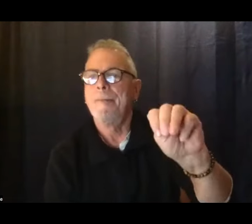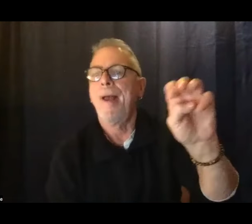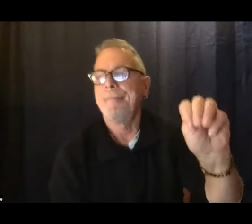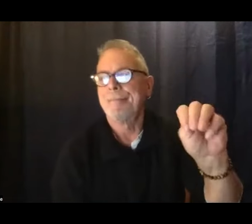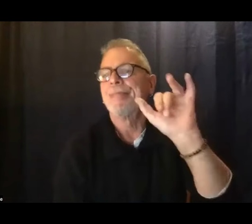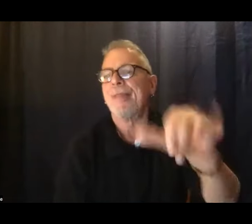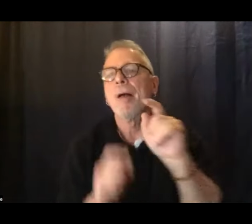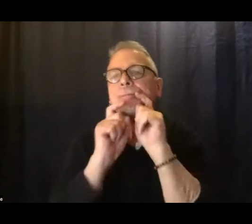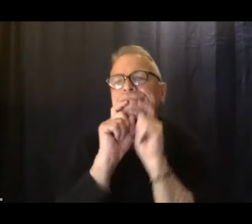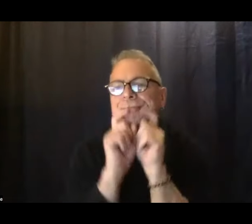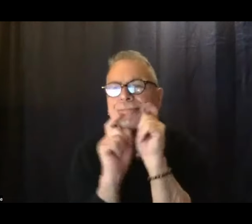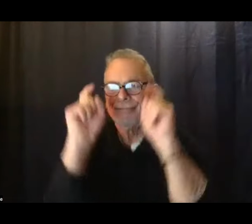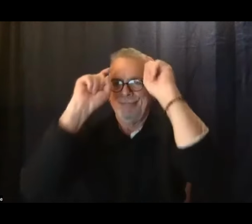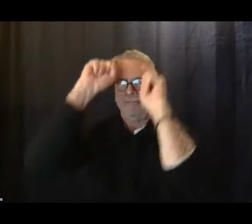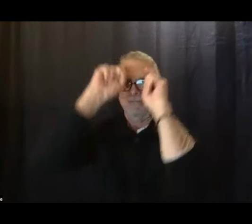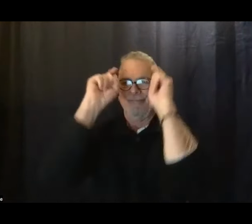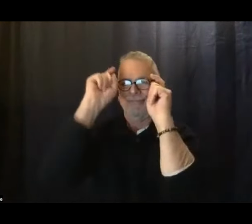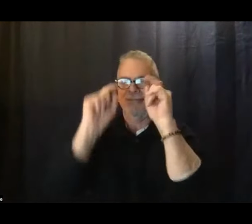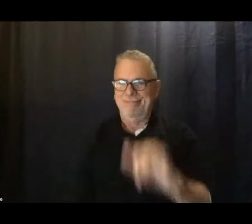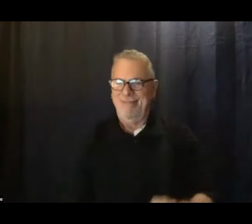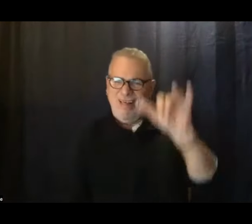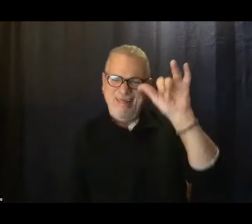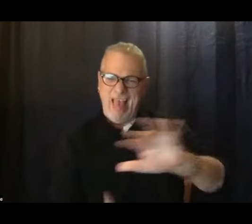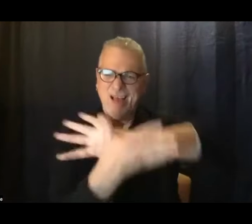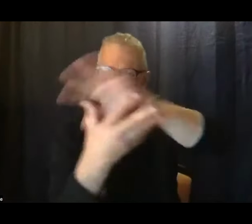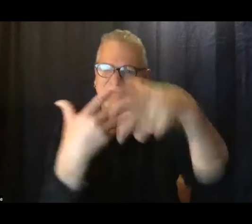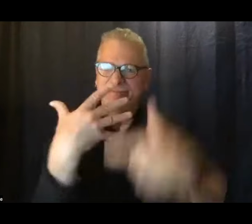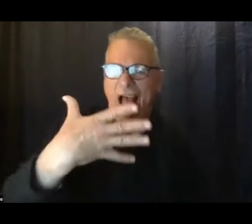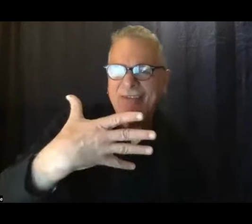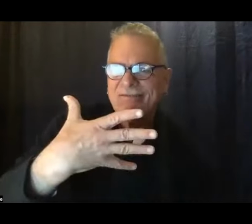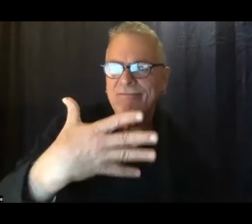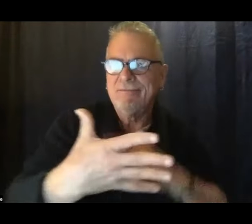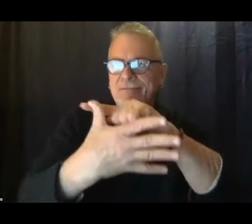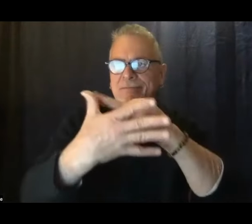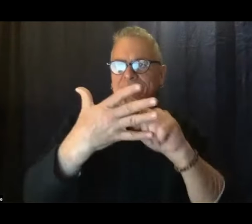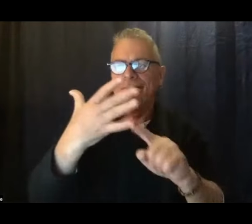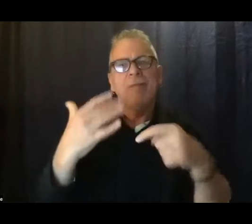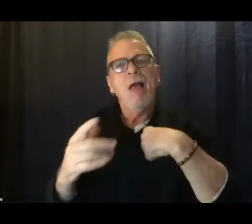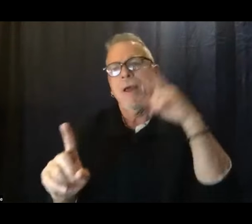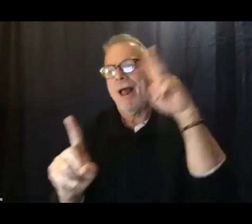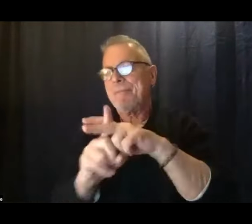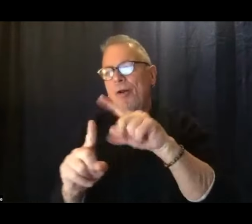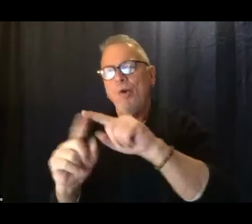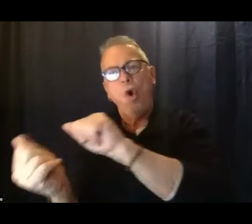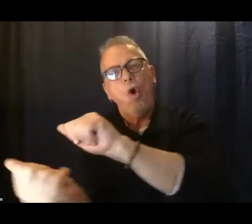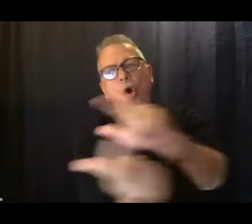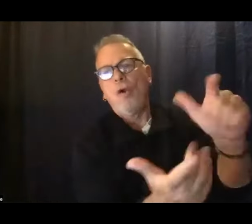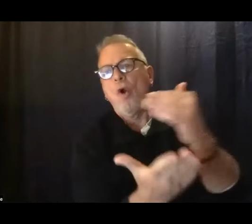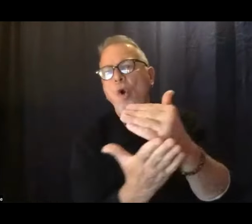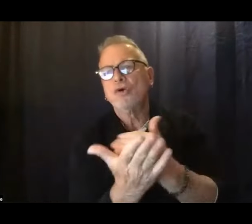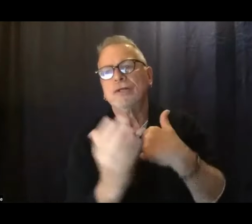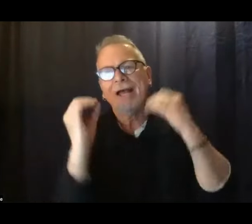be understood, and it's important. So NMM or NMS, those are included within the